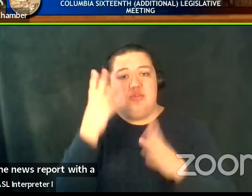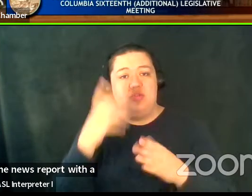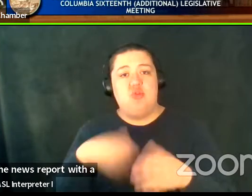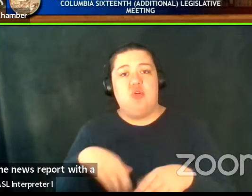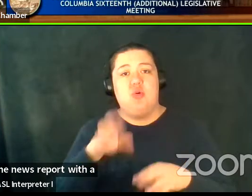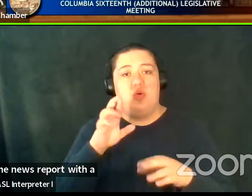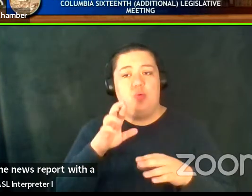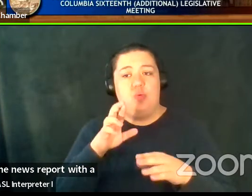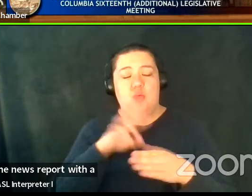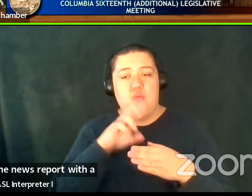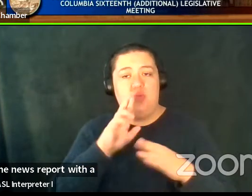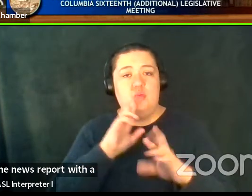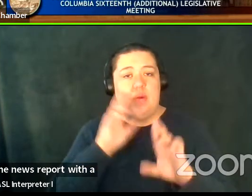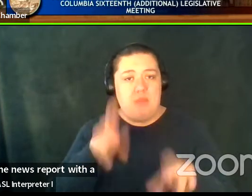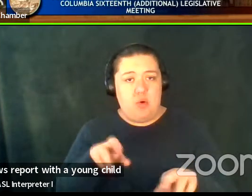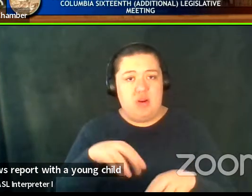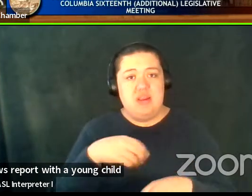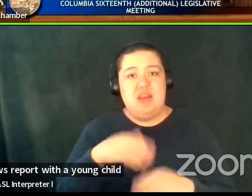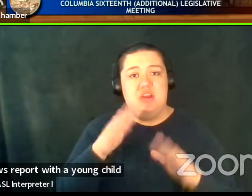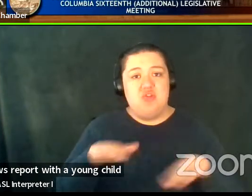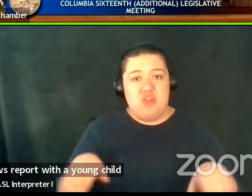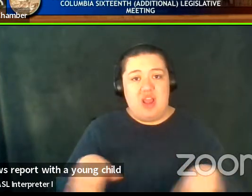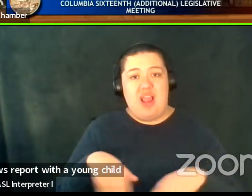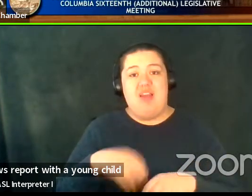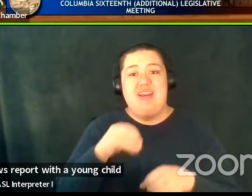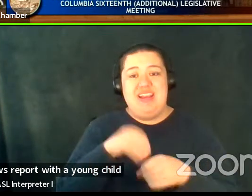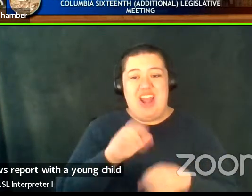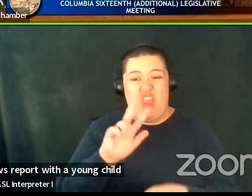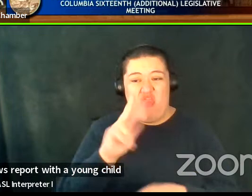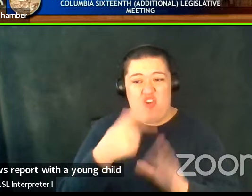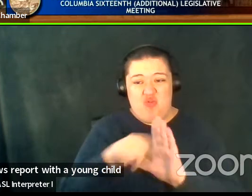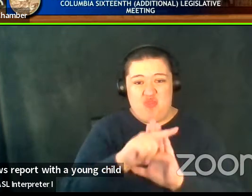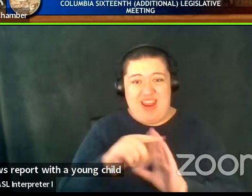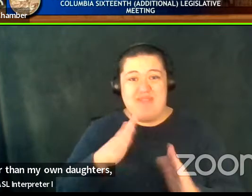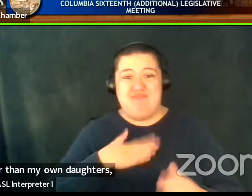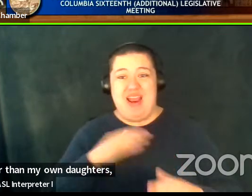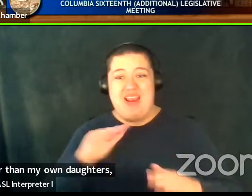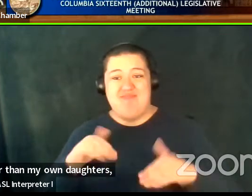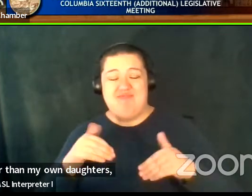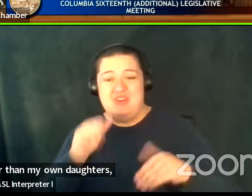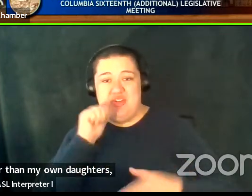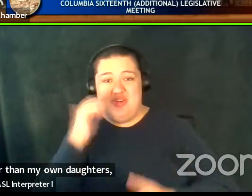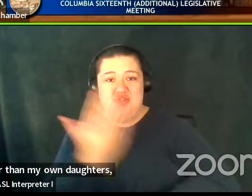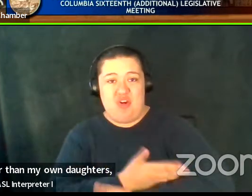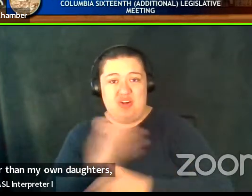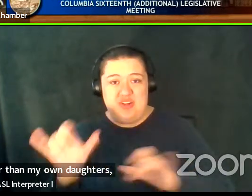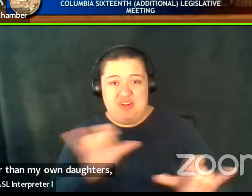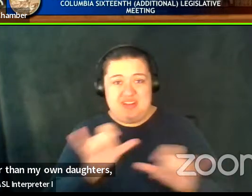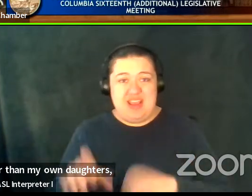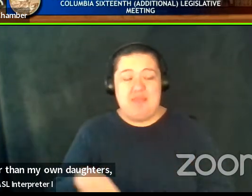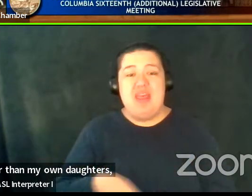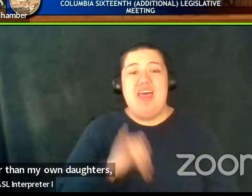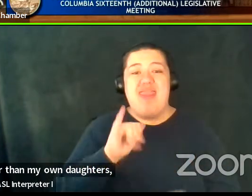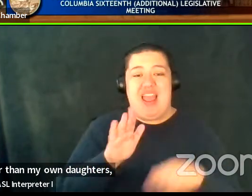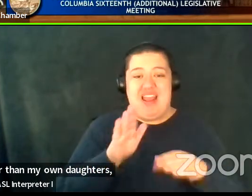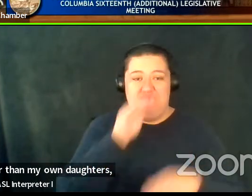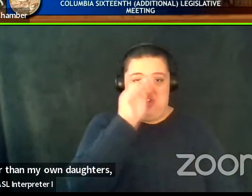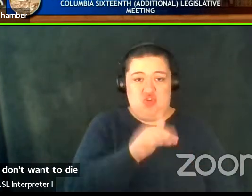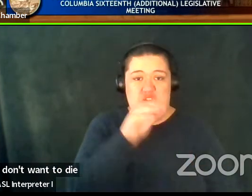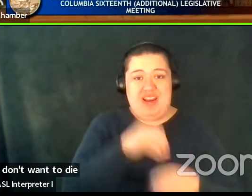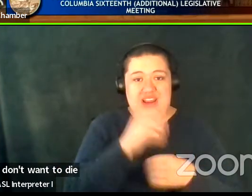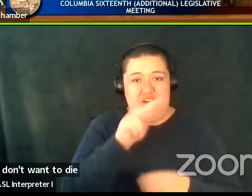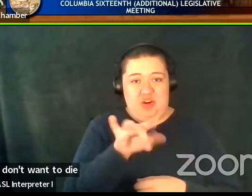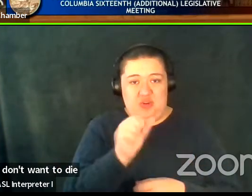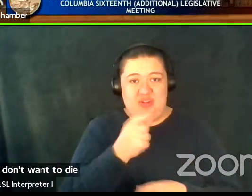3rd grade, not much older than my own daughters, telling the reporter, "I don't want to die." These issues